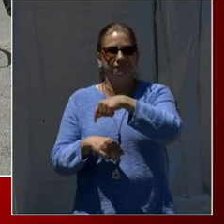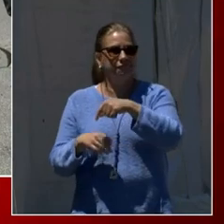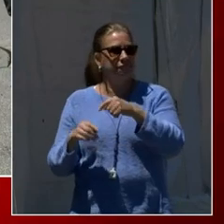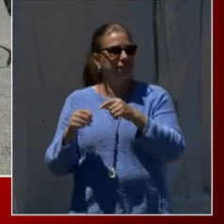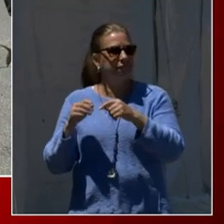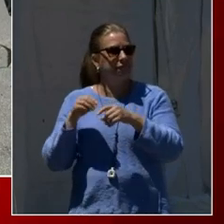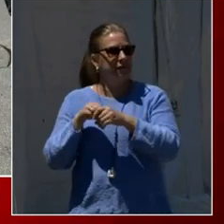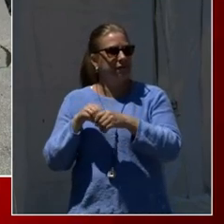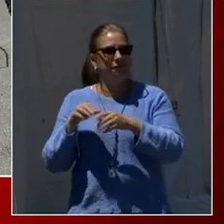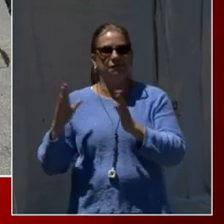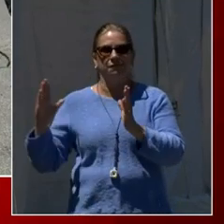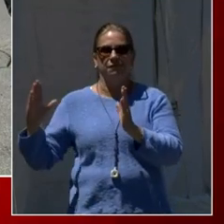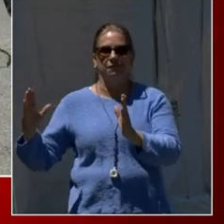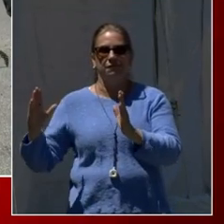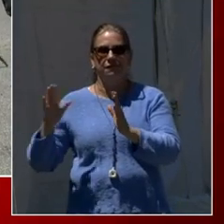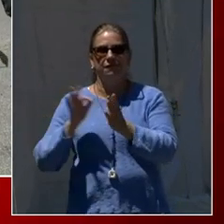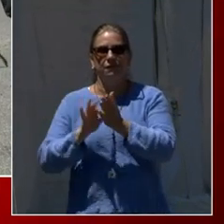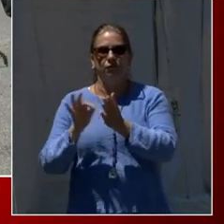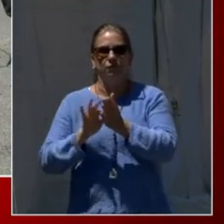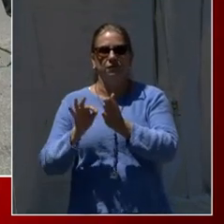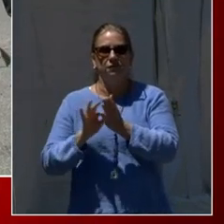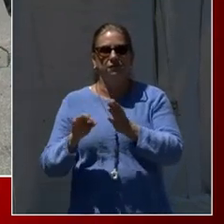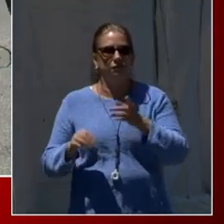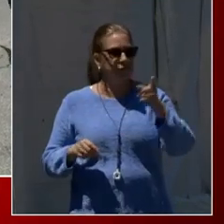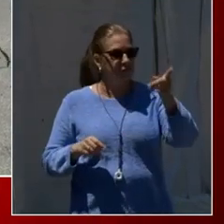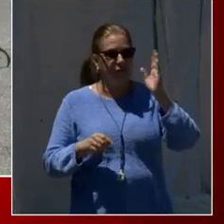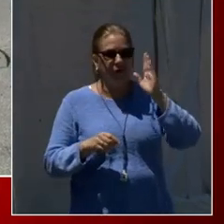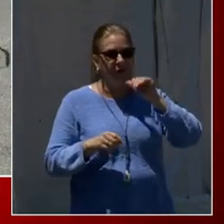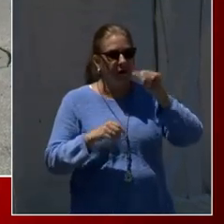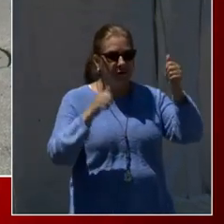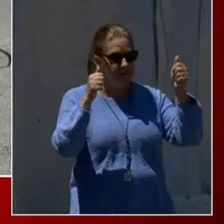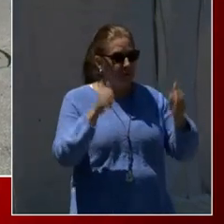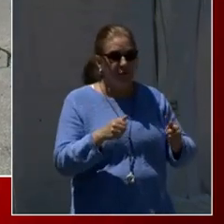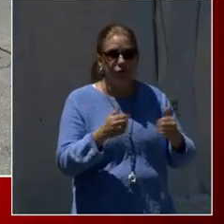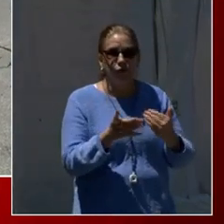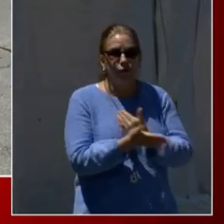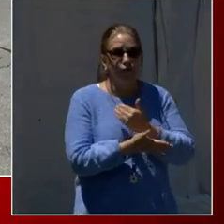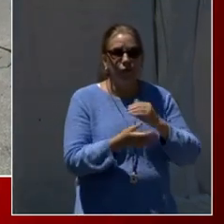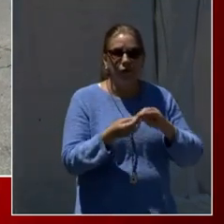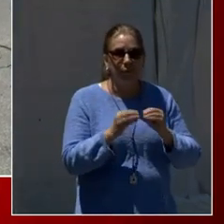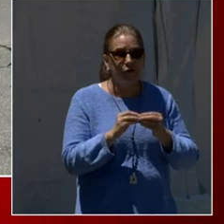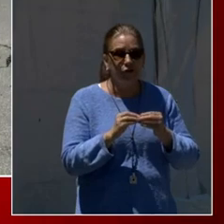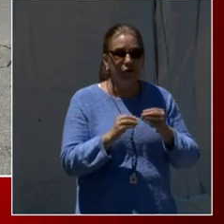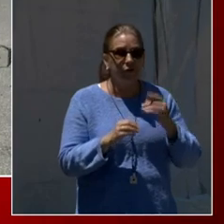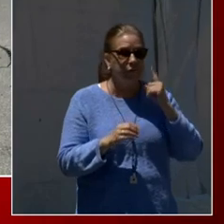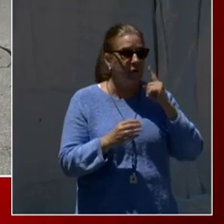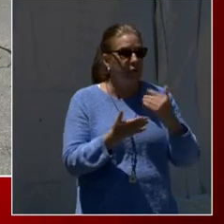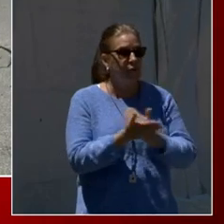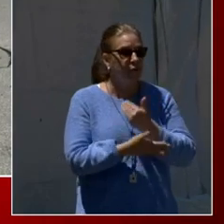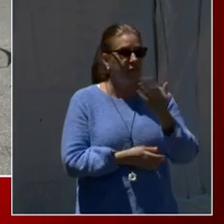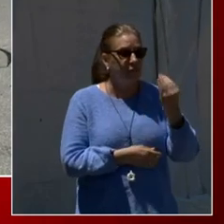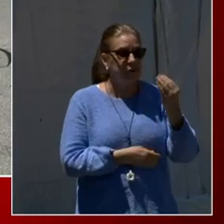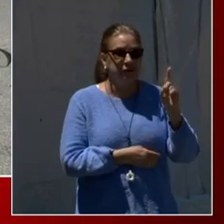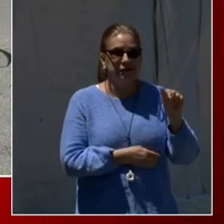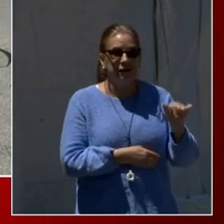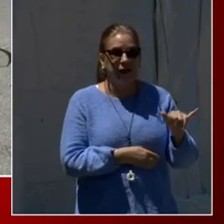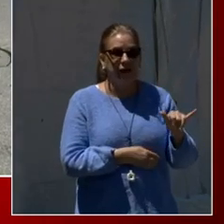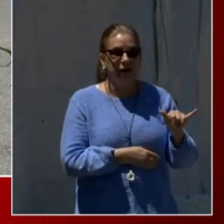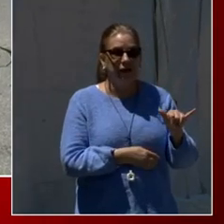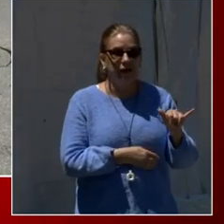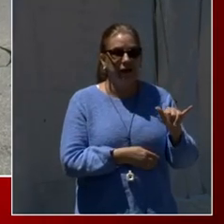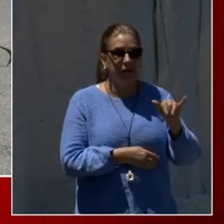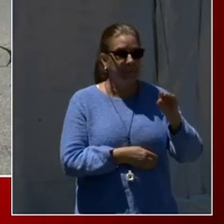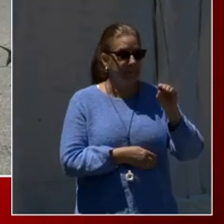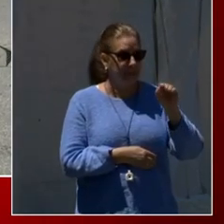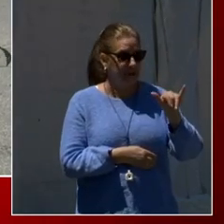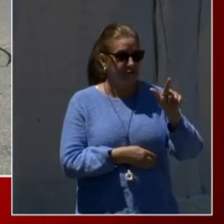not publishing the new 14-day count from May 29, day 0 for phase 2. What we get is the